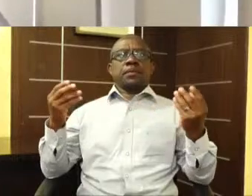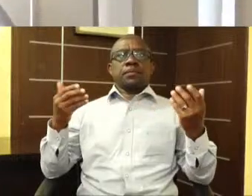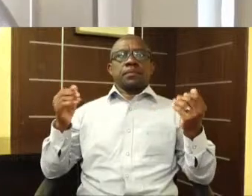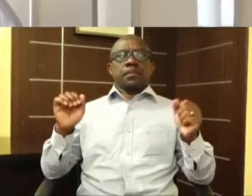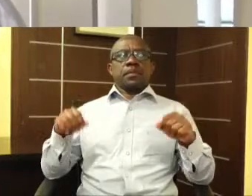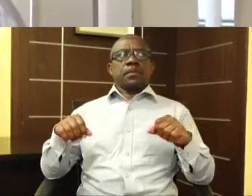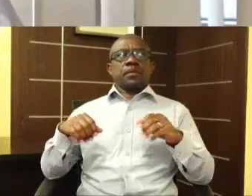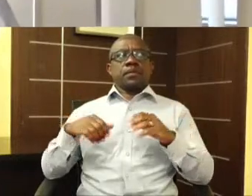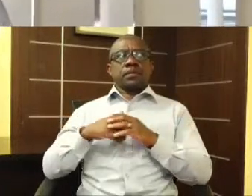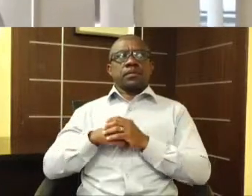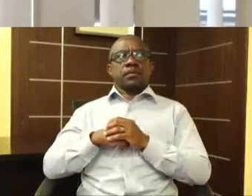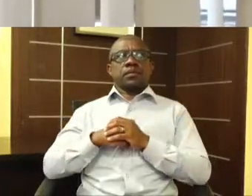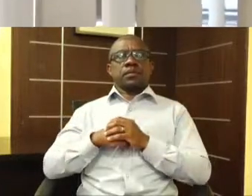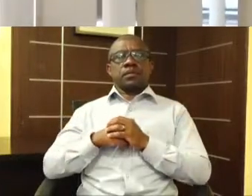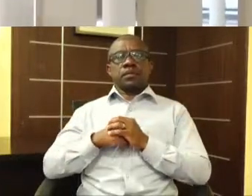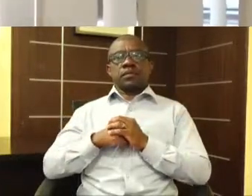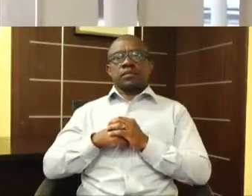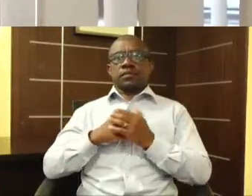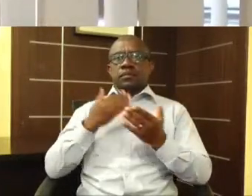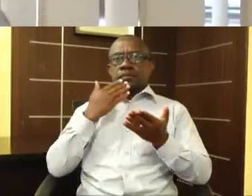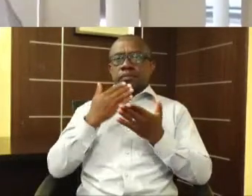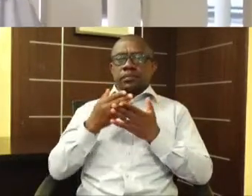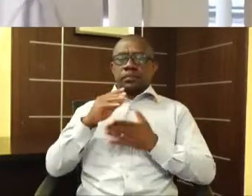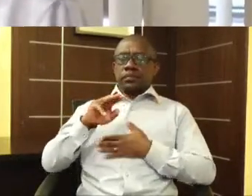Margaret. Okay, thank you so much.